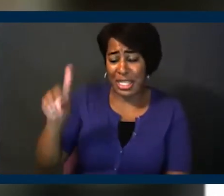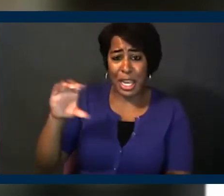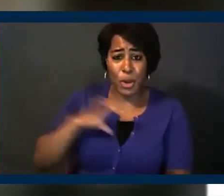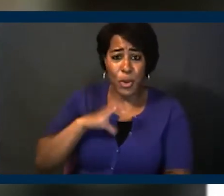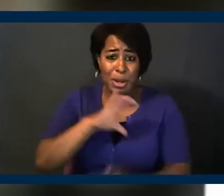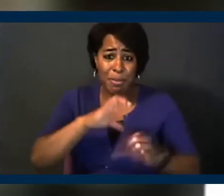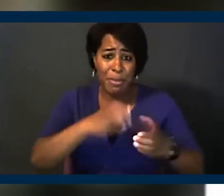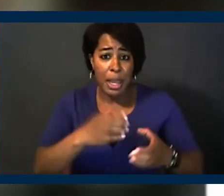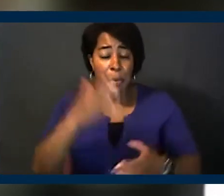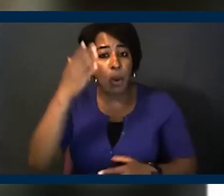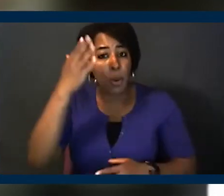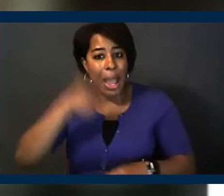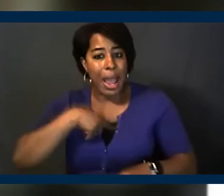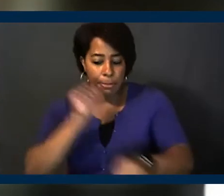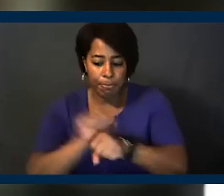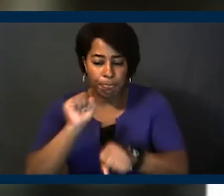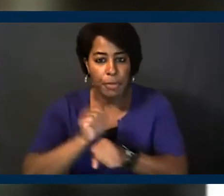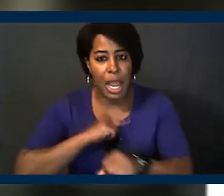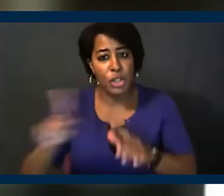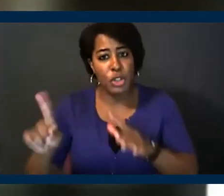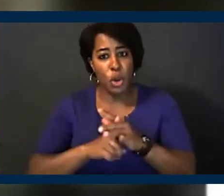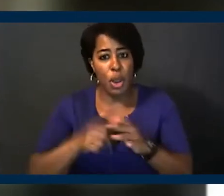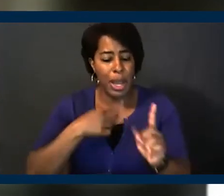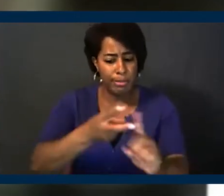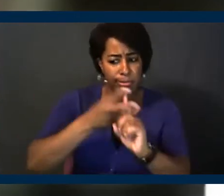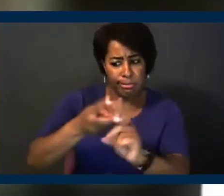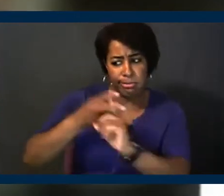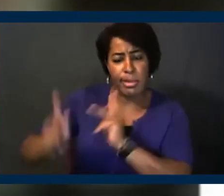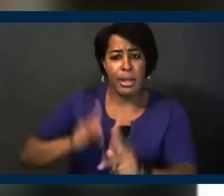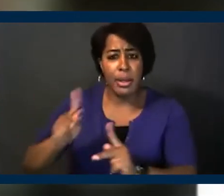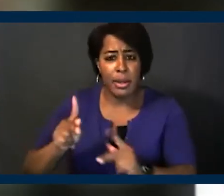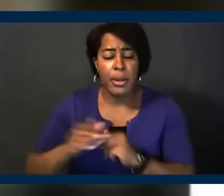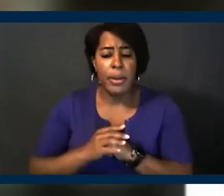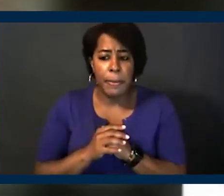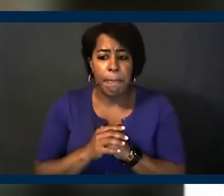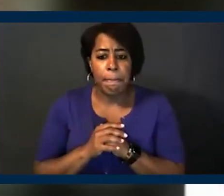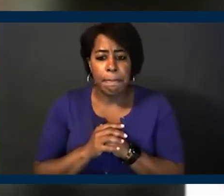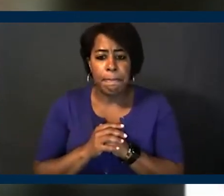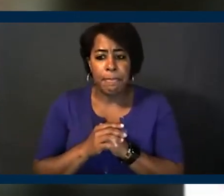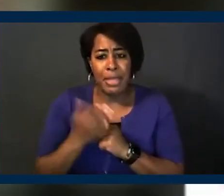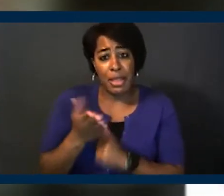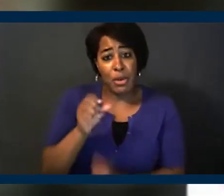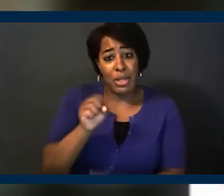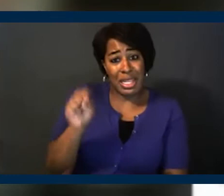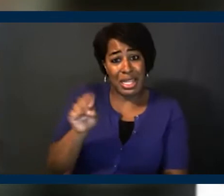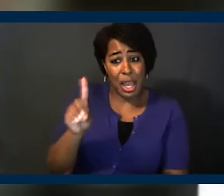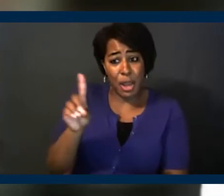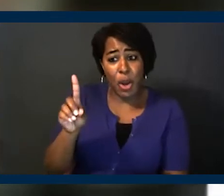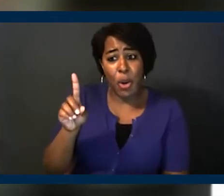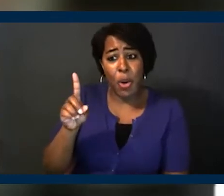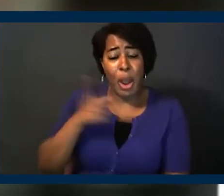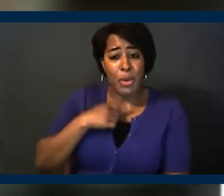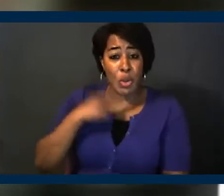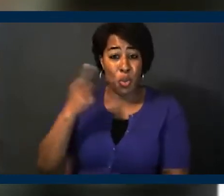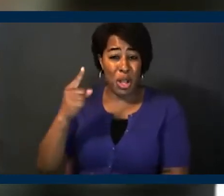I showed up, I brought people in San Diego. I was one of the first people to get about 50 Black people